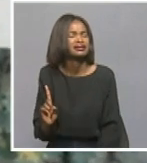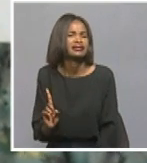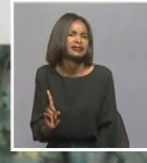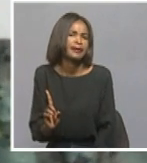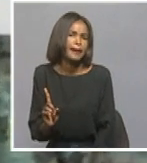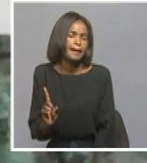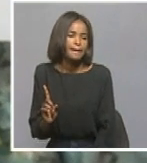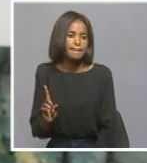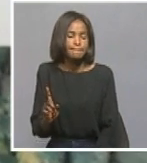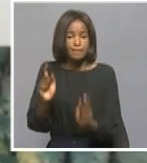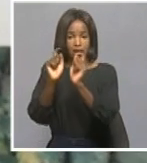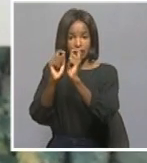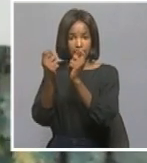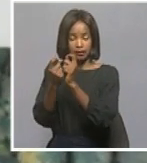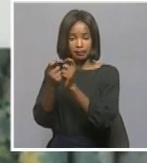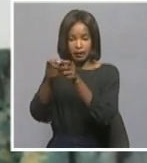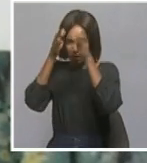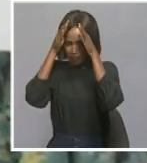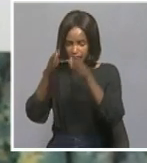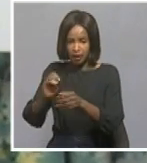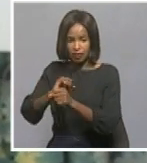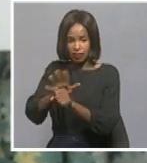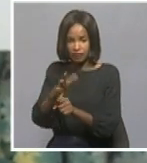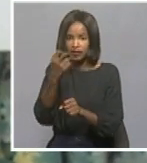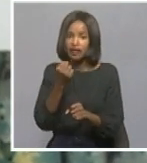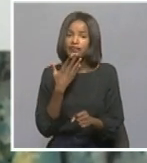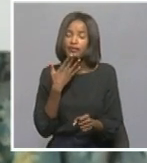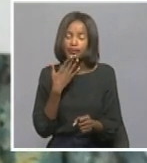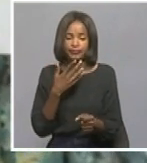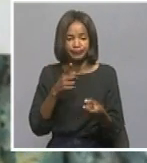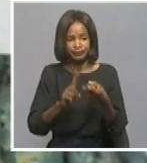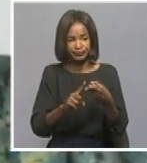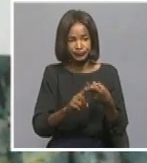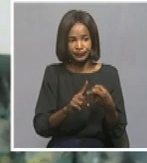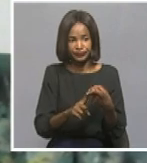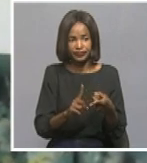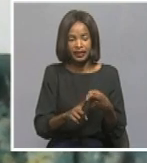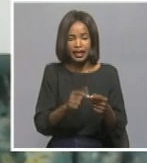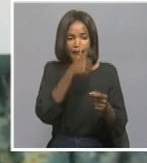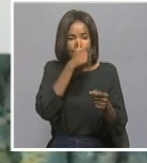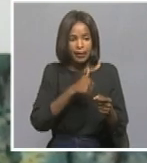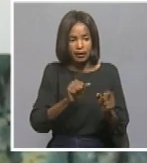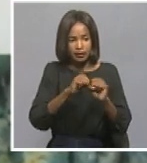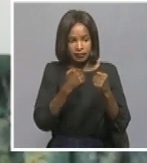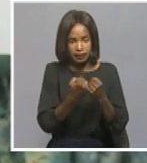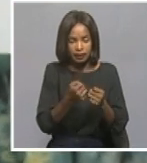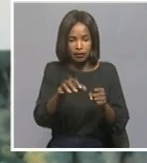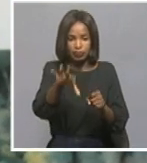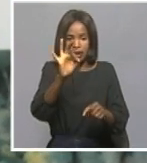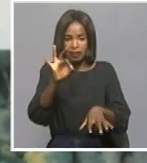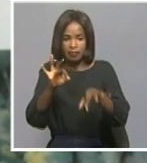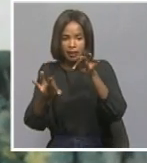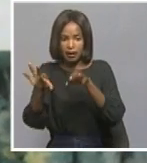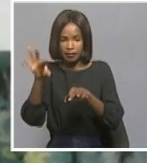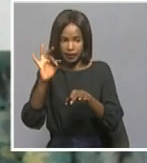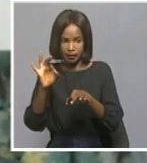Well, this task force is actually comprised of representatives from various private sector associations, and